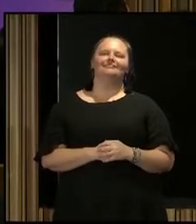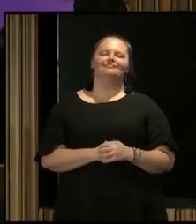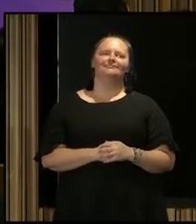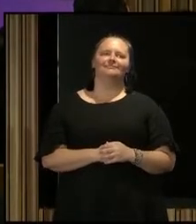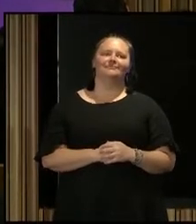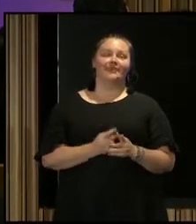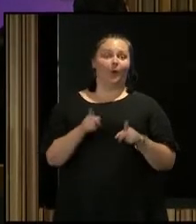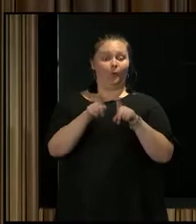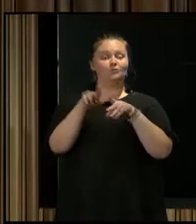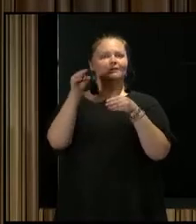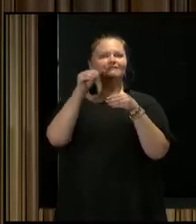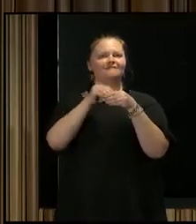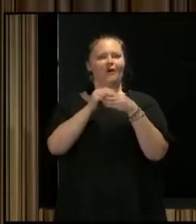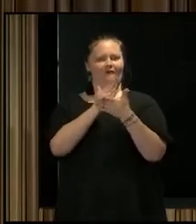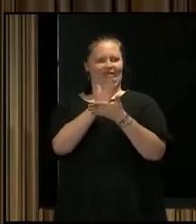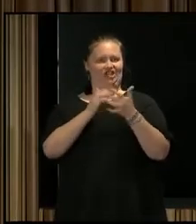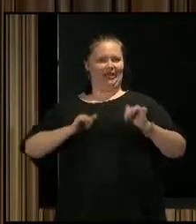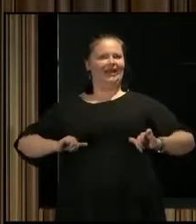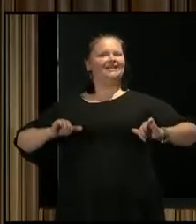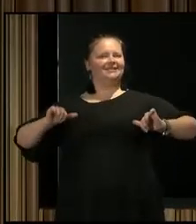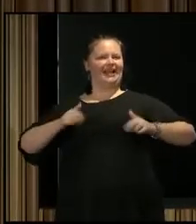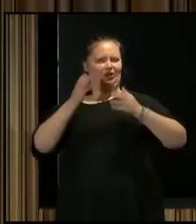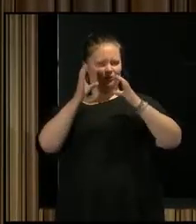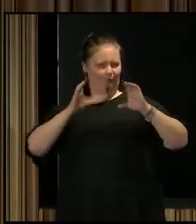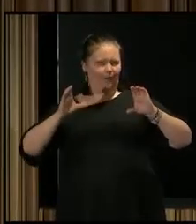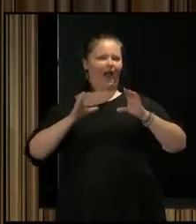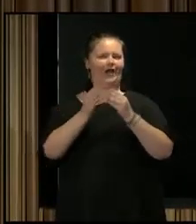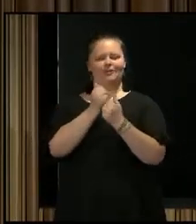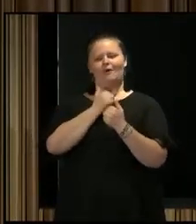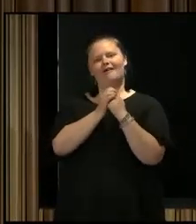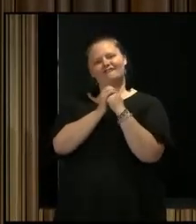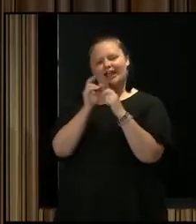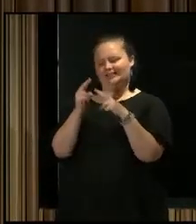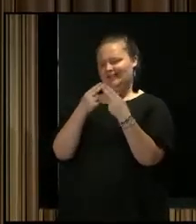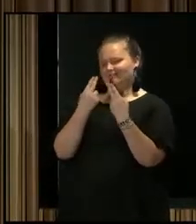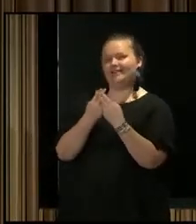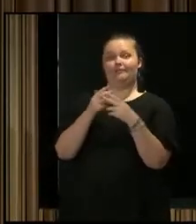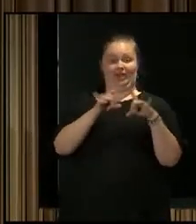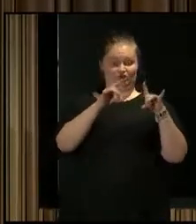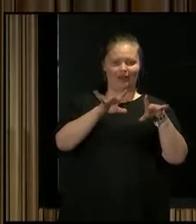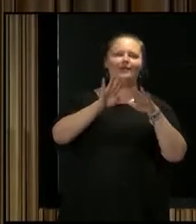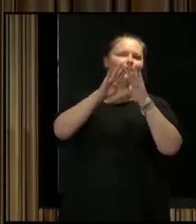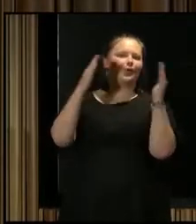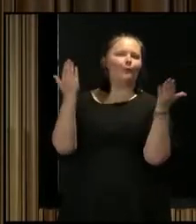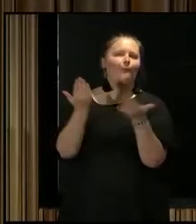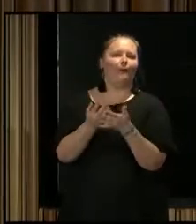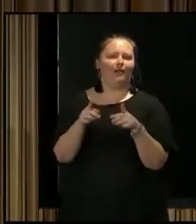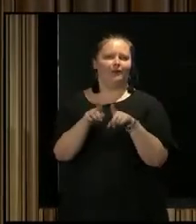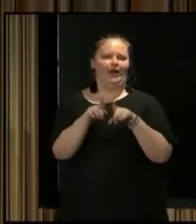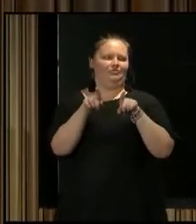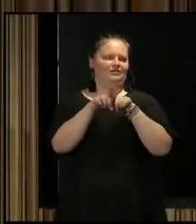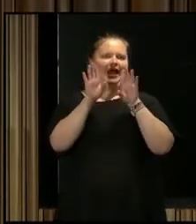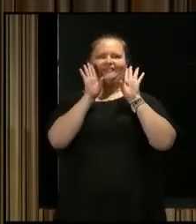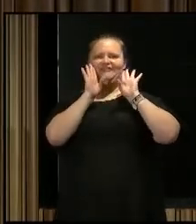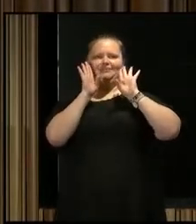I participated and shared couch choir with colleagues, friends and family here across Australia and around the world. It was literally the Facebook